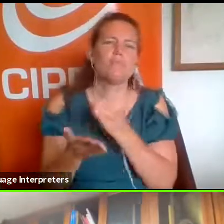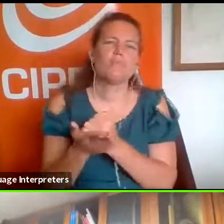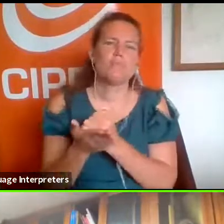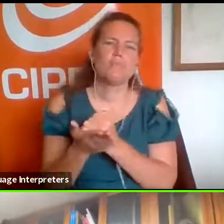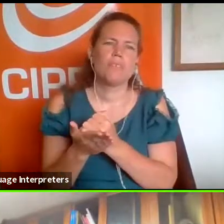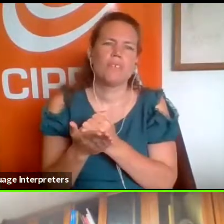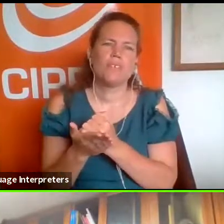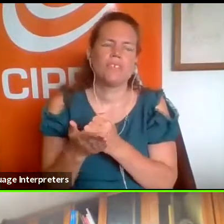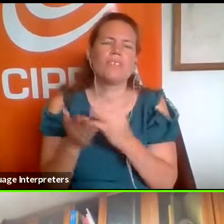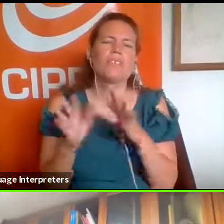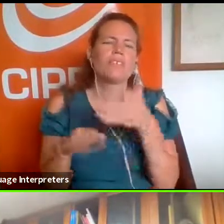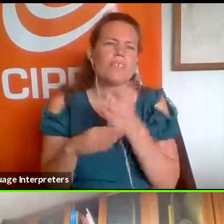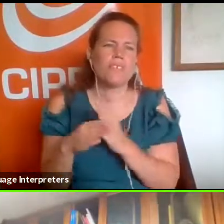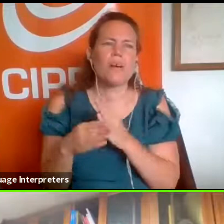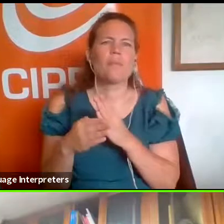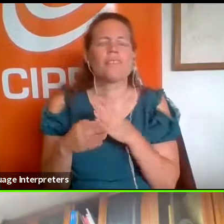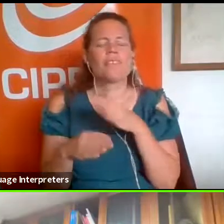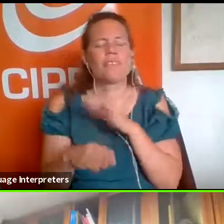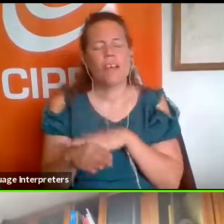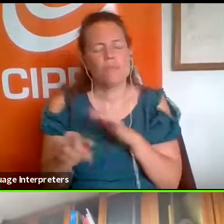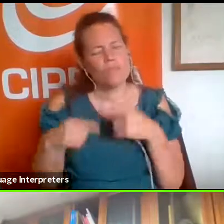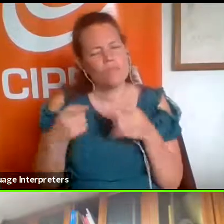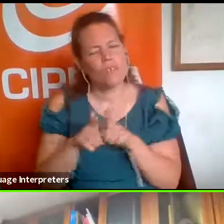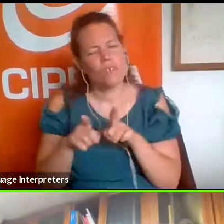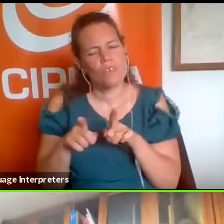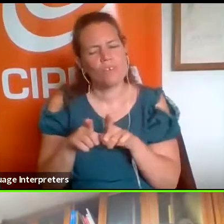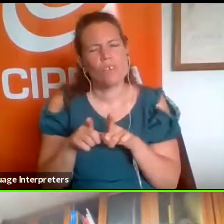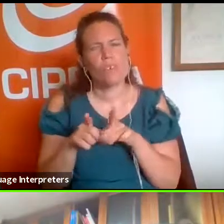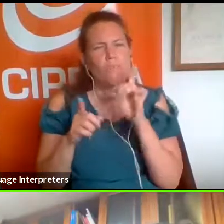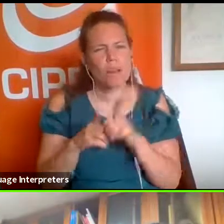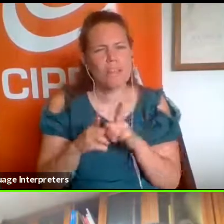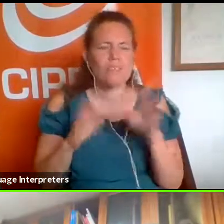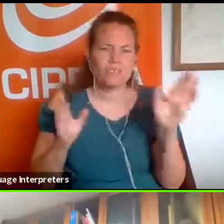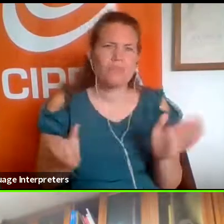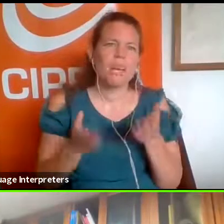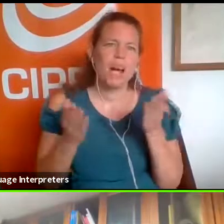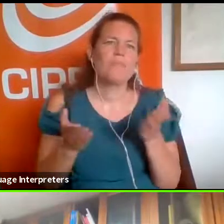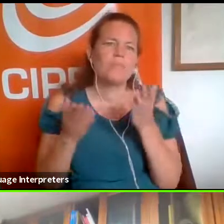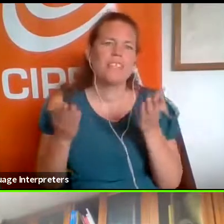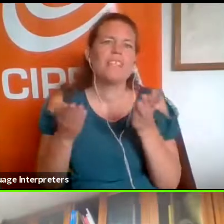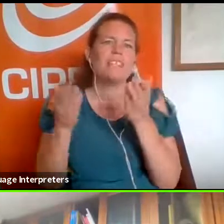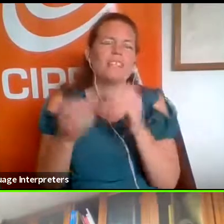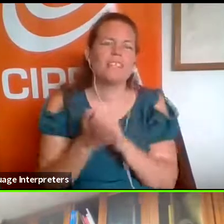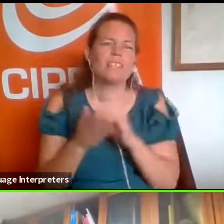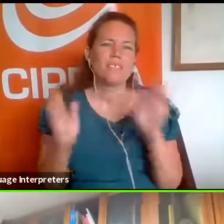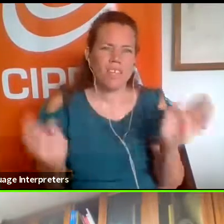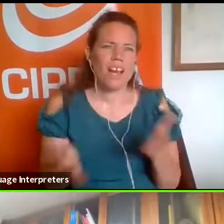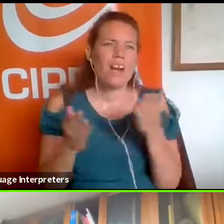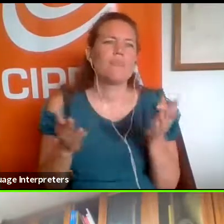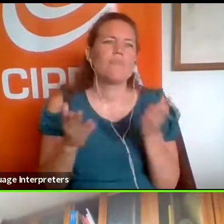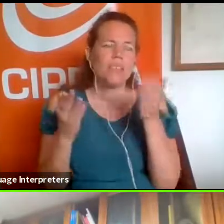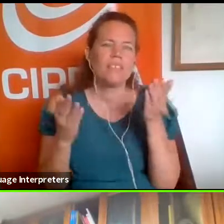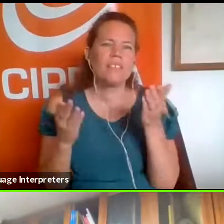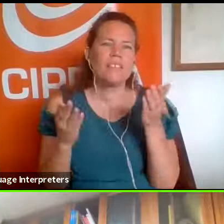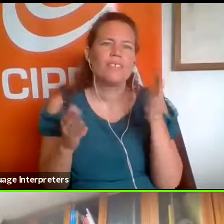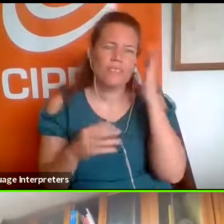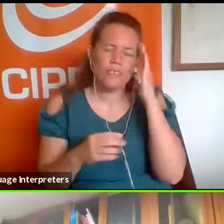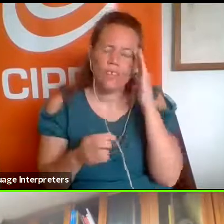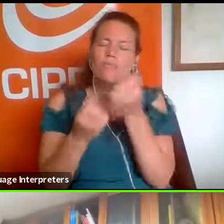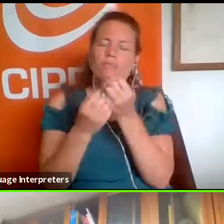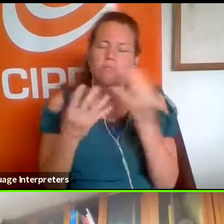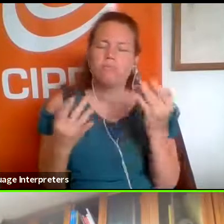like sometimes we need also to keep up updated, to be updated with different information,